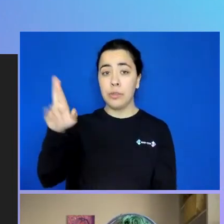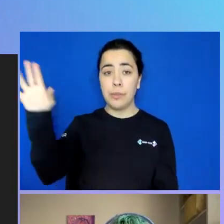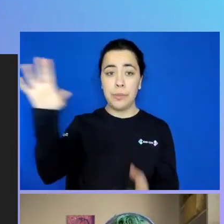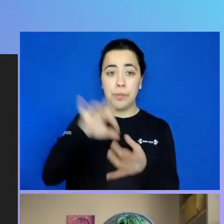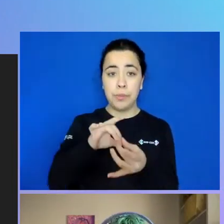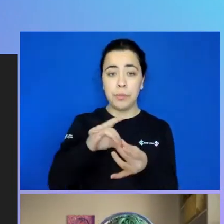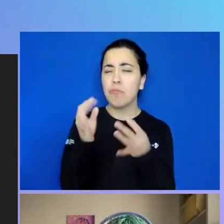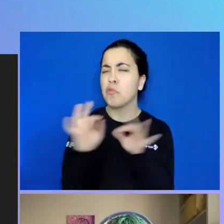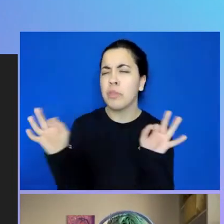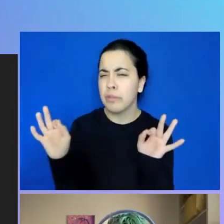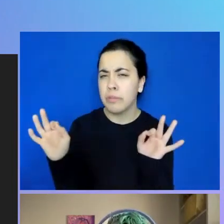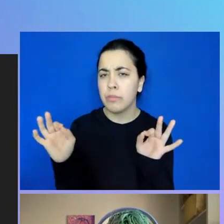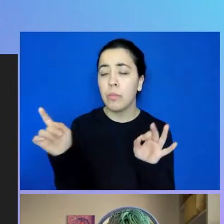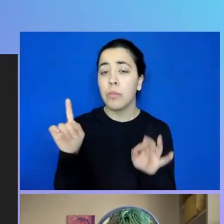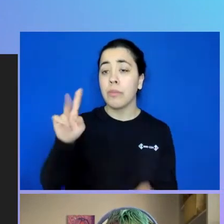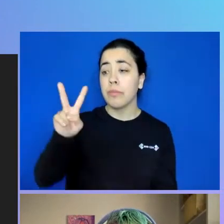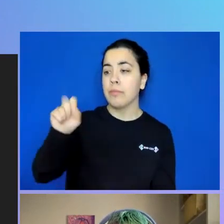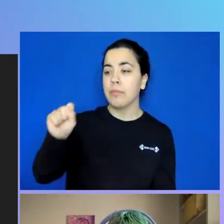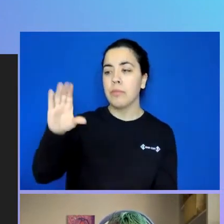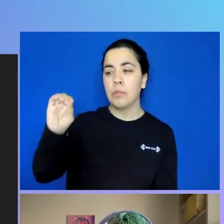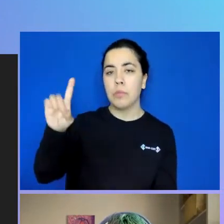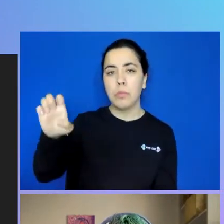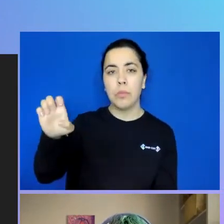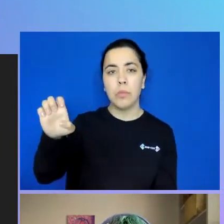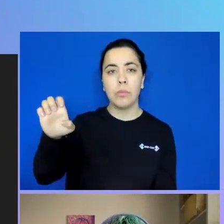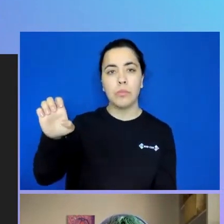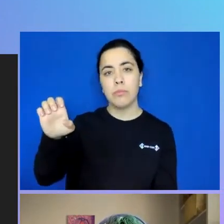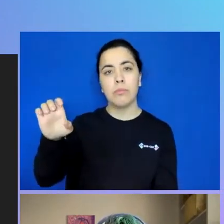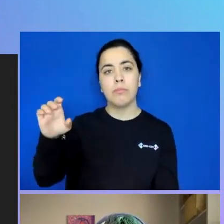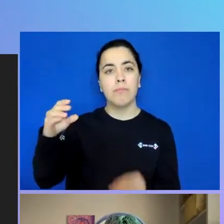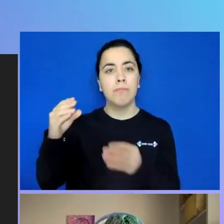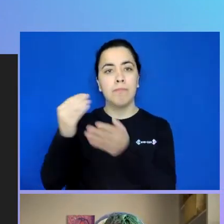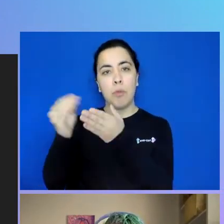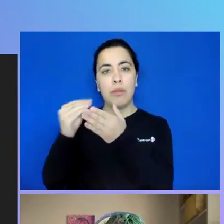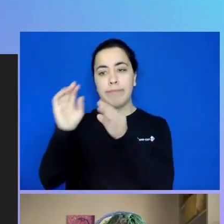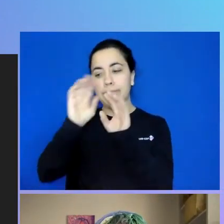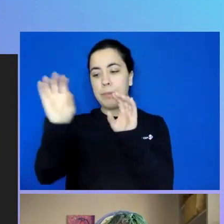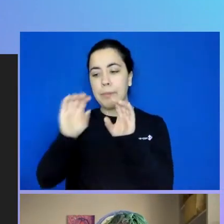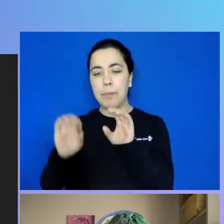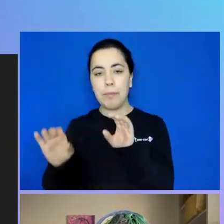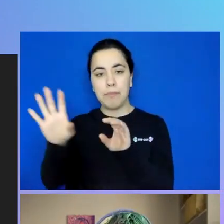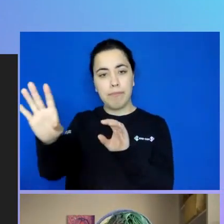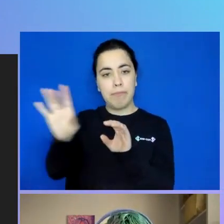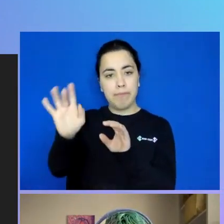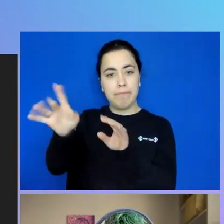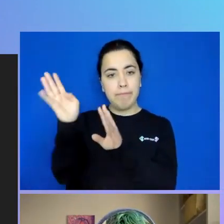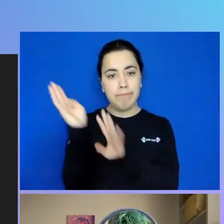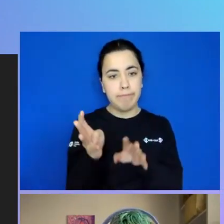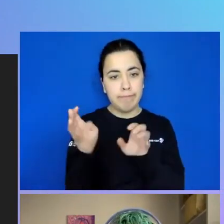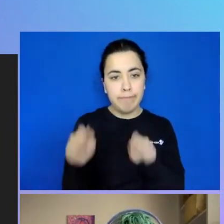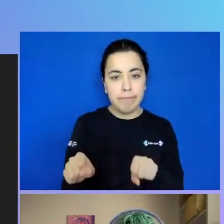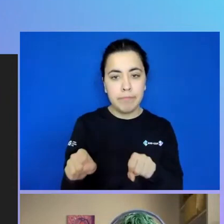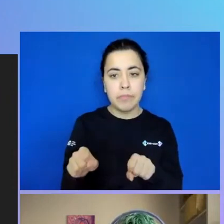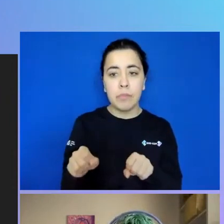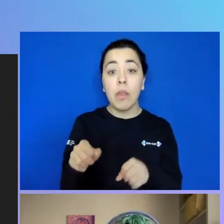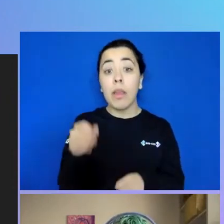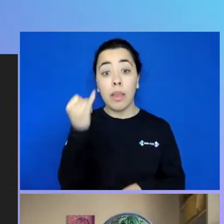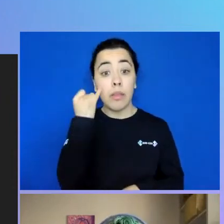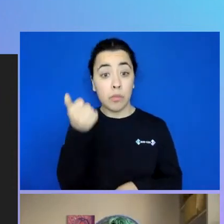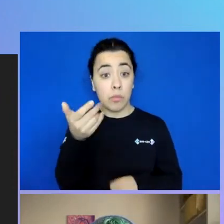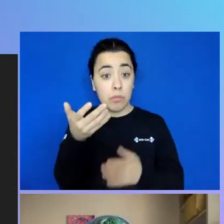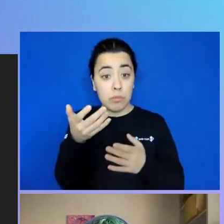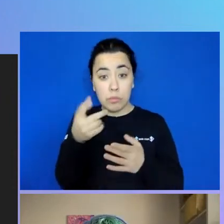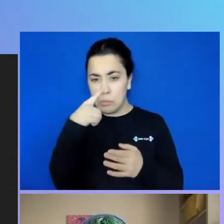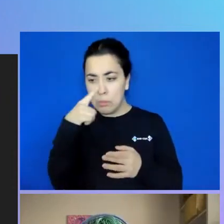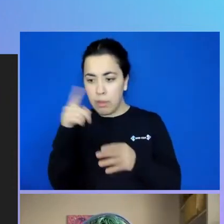available for free on the VS Code marketplace. And we will put a link. Actually, that was another thing I think we wanted to put a link in the chat for,